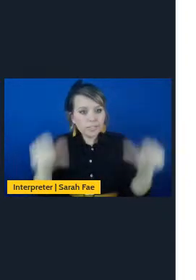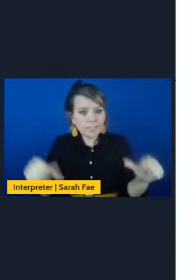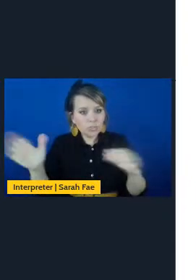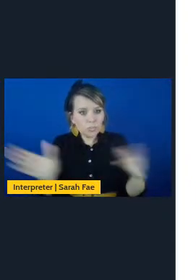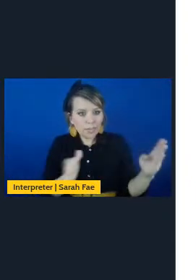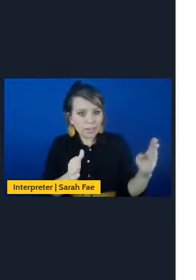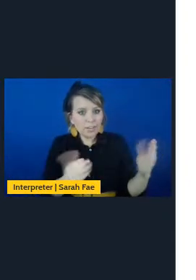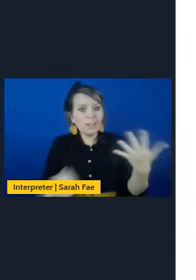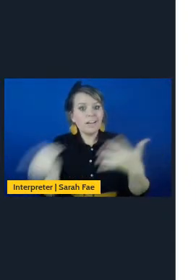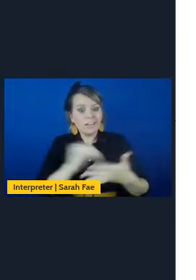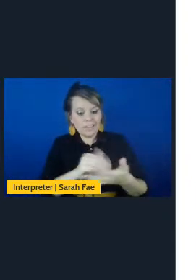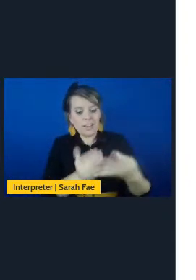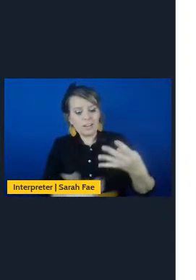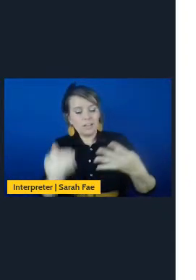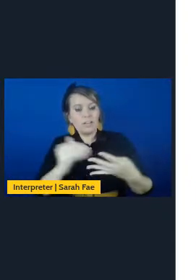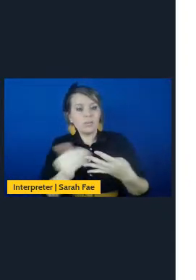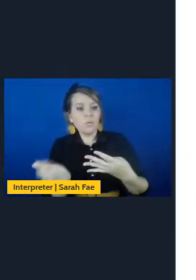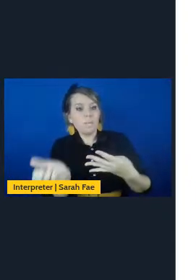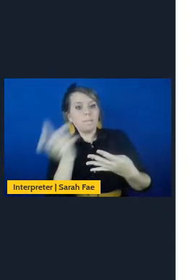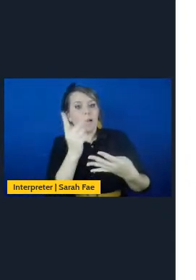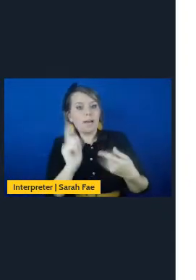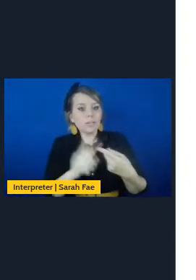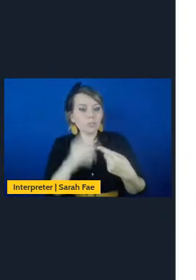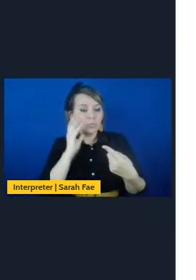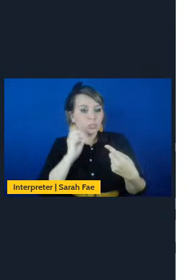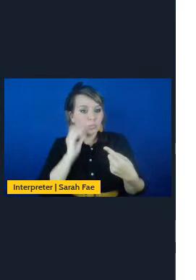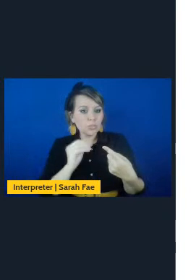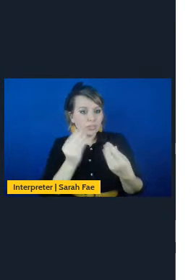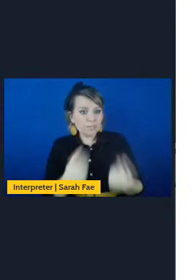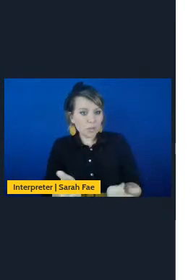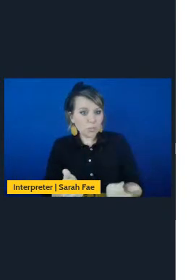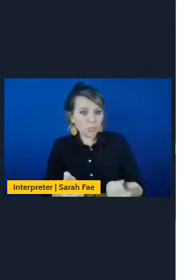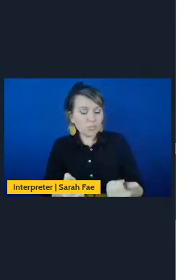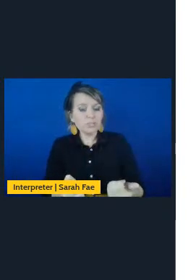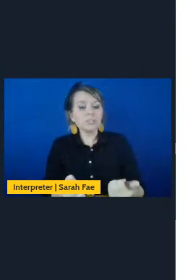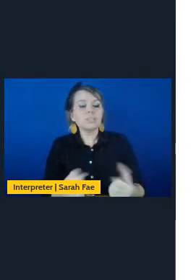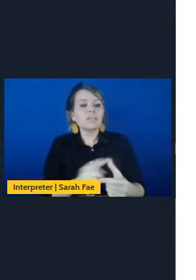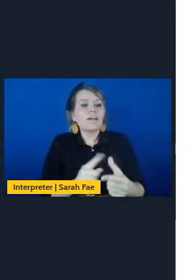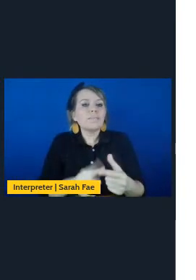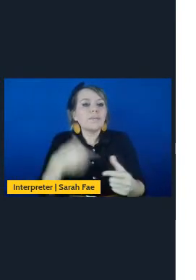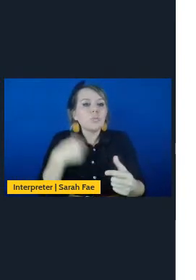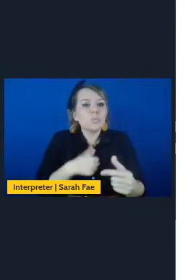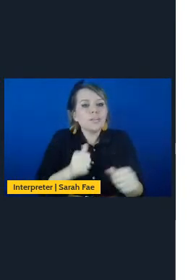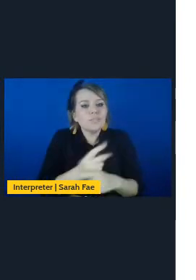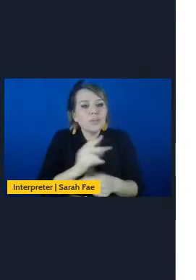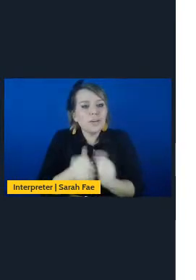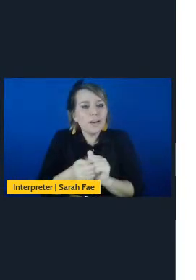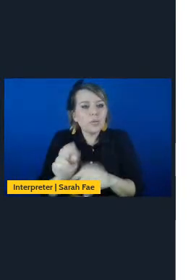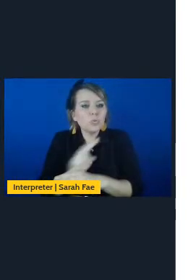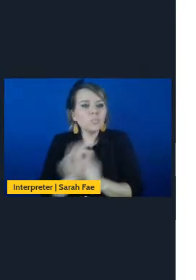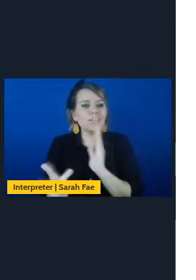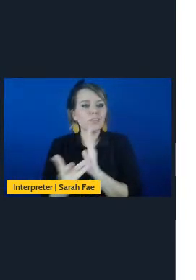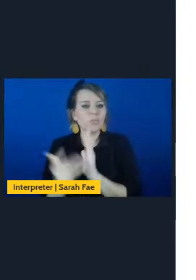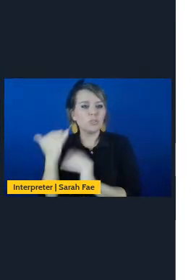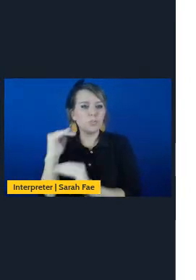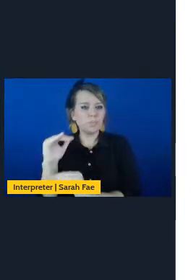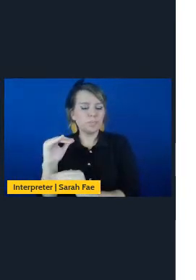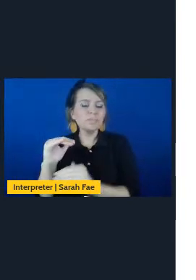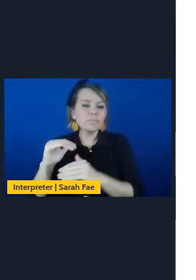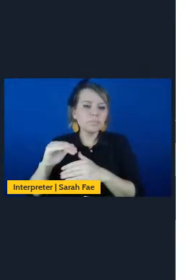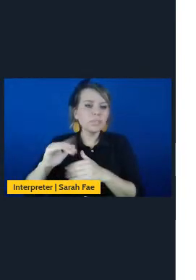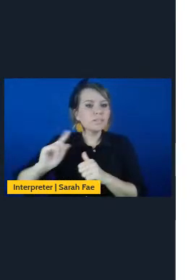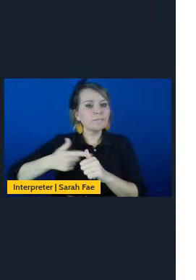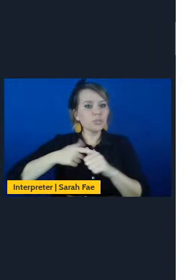you had, and now again describe them using technology elements. And that's where you get this first alignment, right?